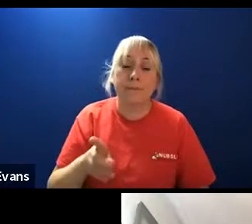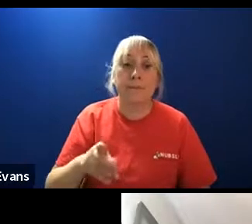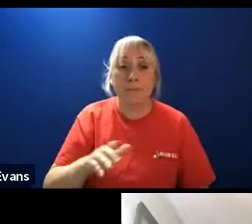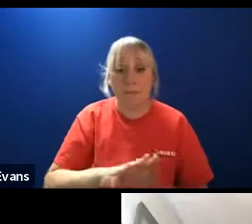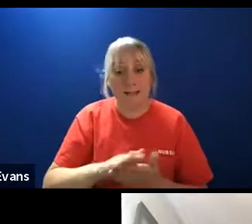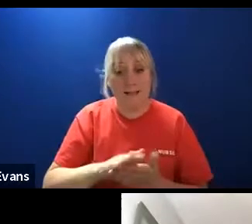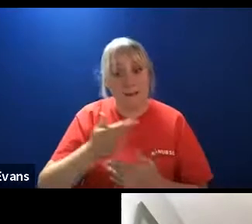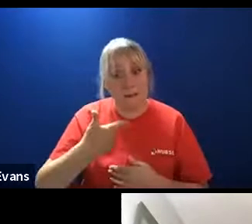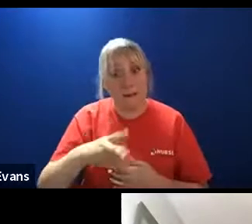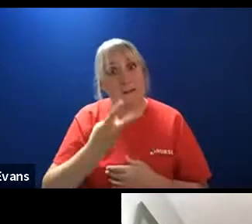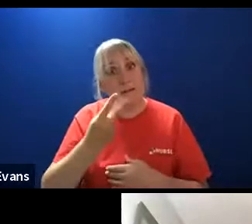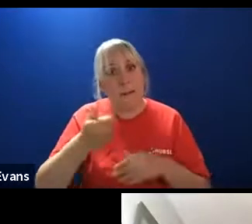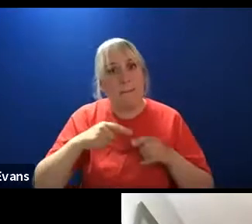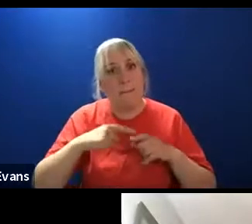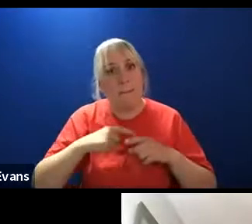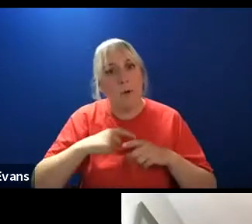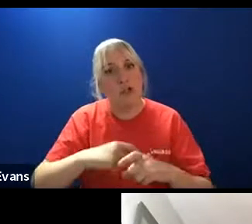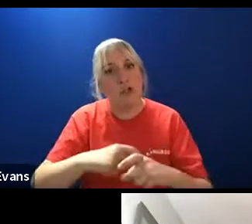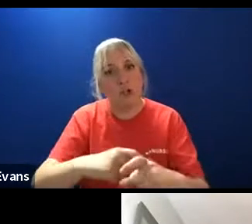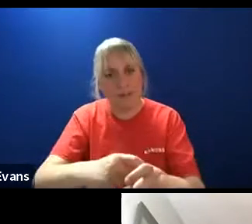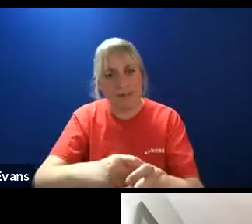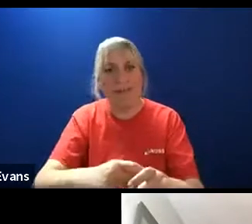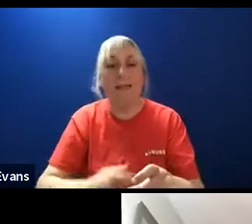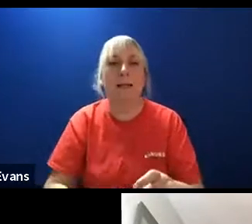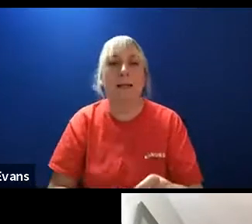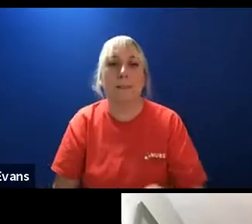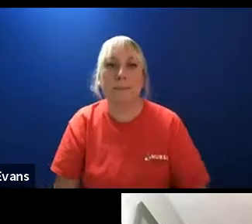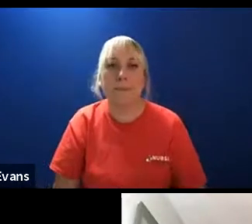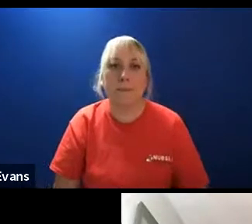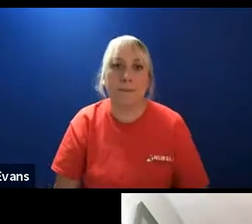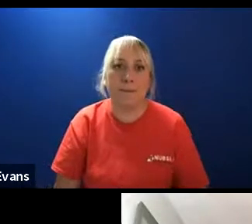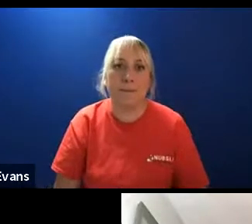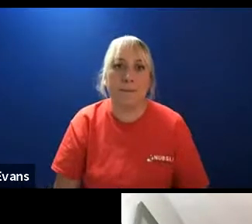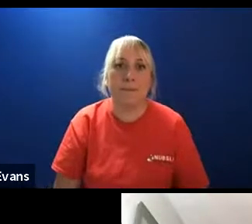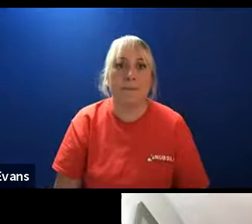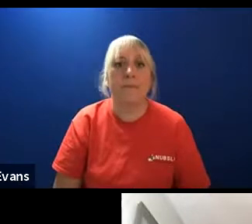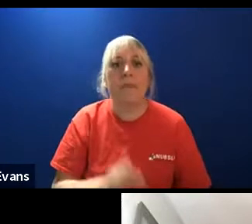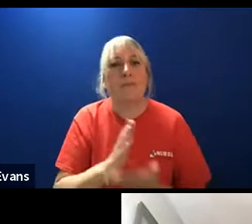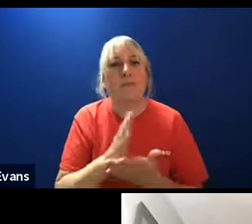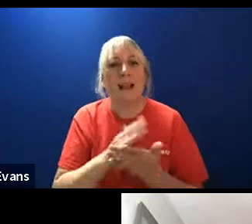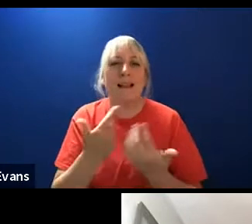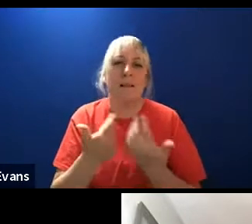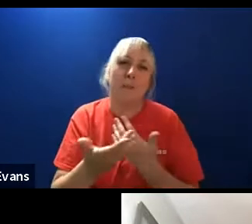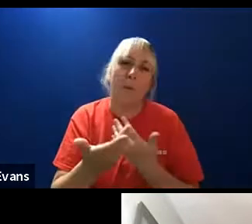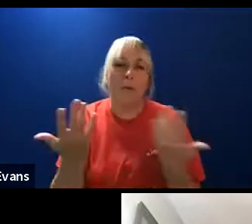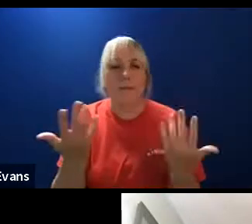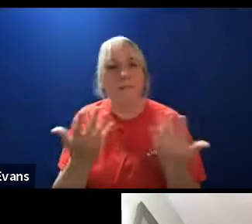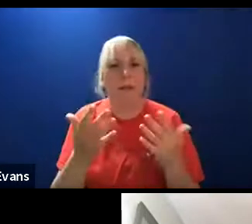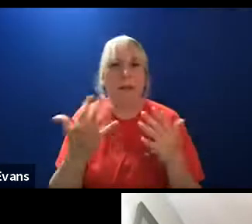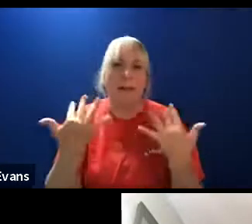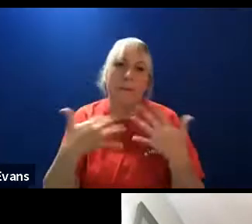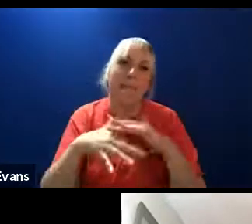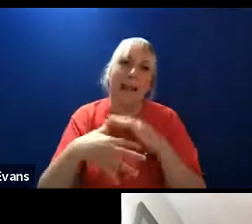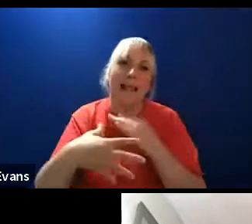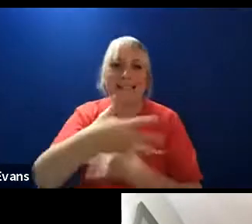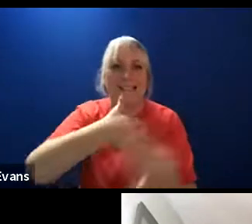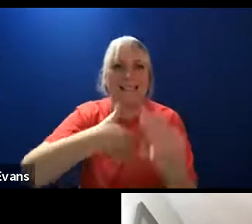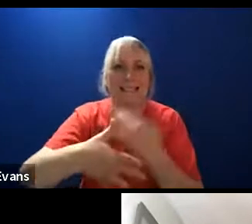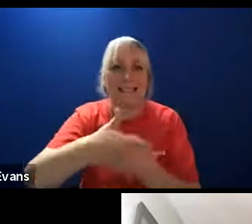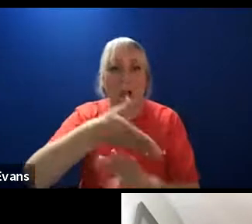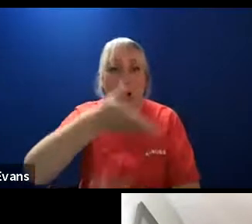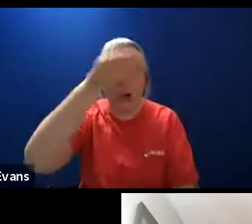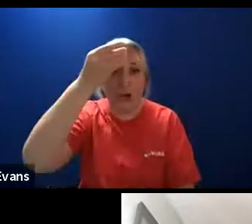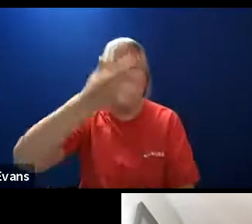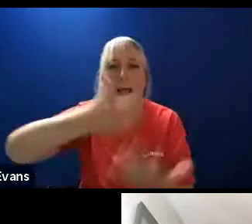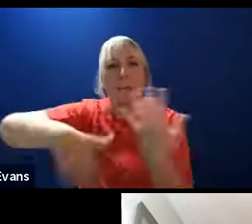continuity, albeit perhaps along the lines of the kind of blended learning that people have been talking about here, of a mix of contact